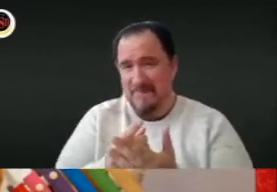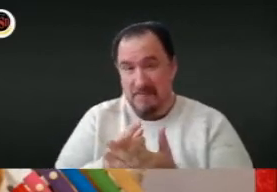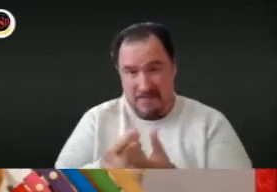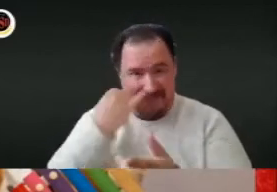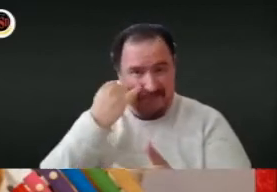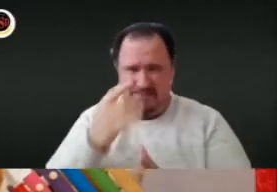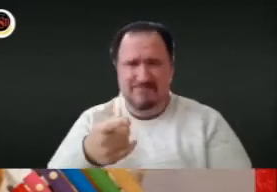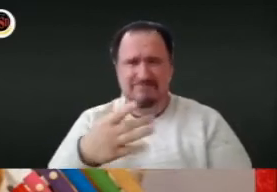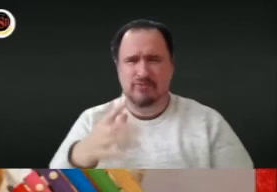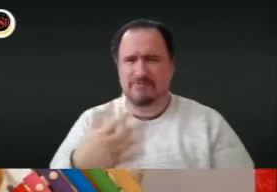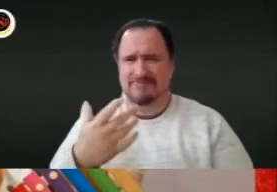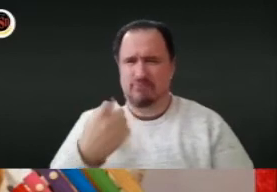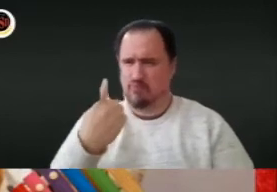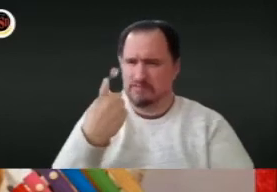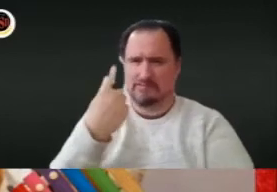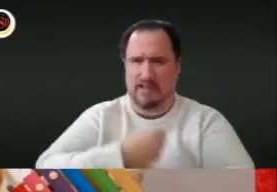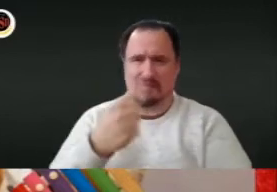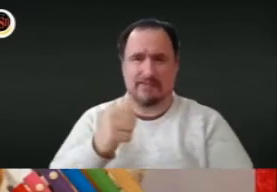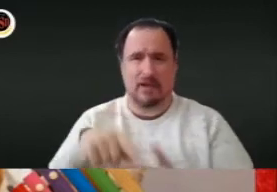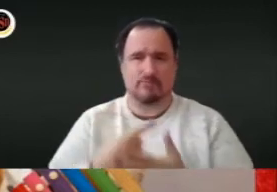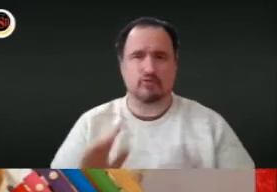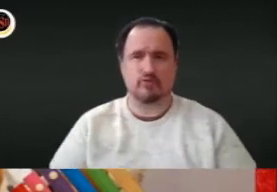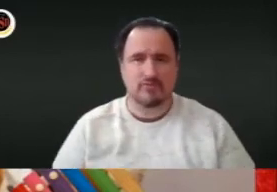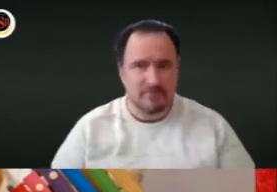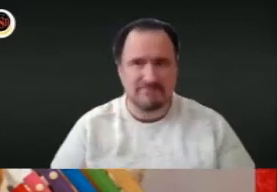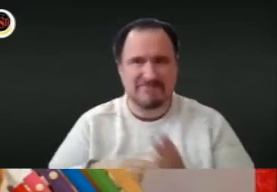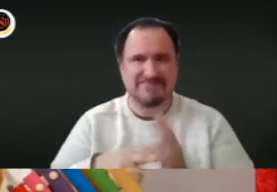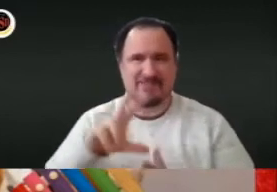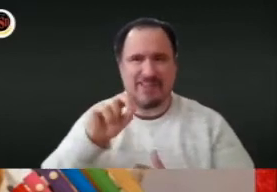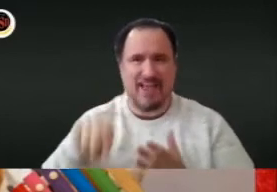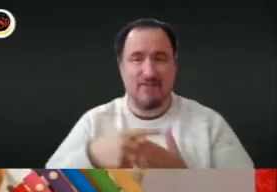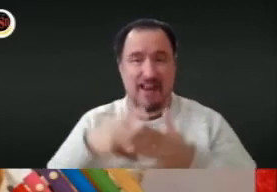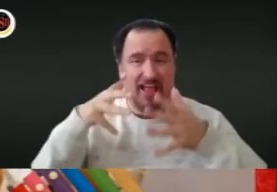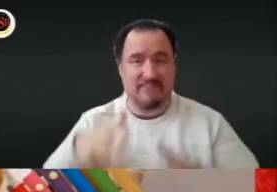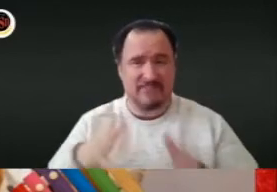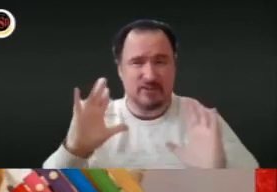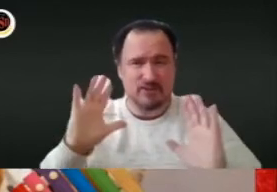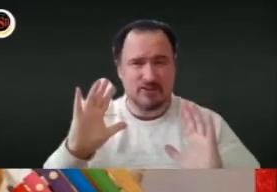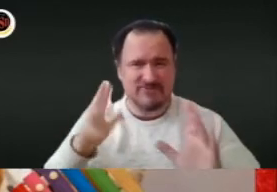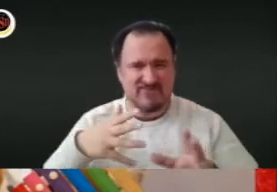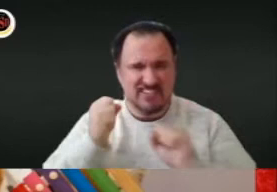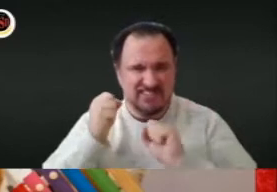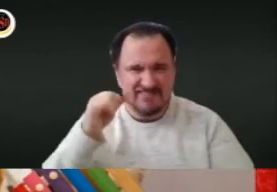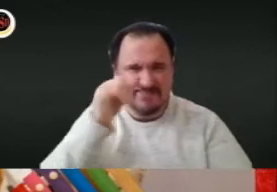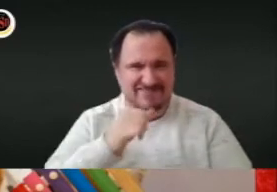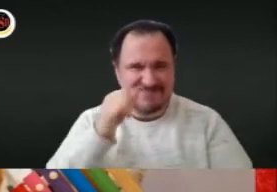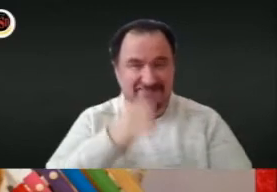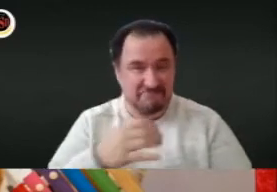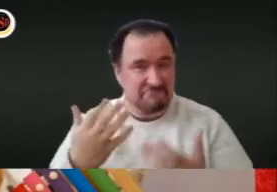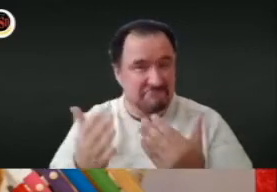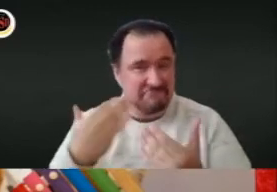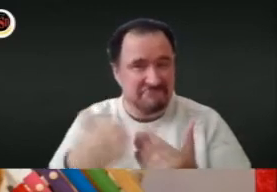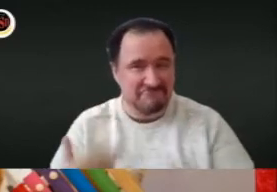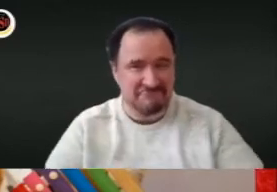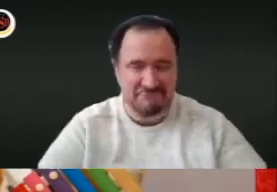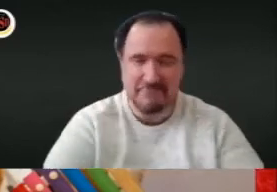Most of these 5K runs, 6 to 10 hours. So that